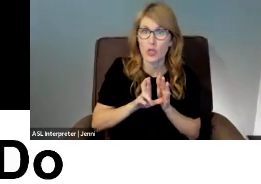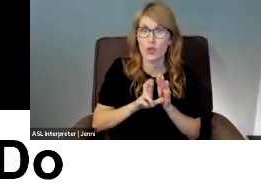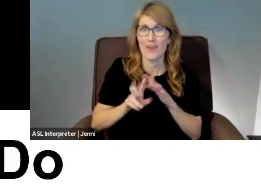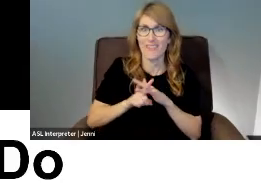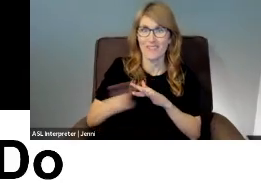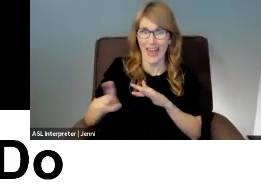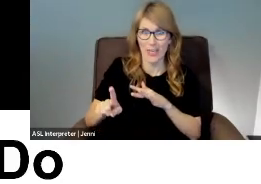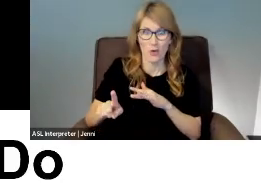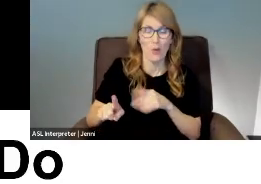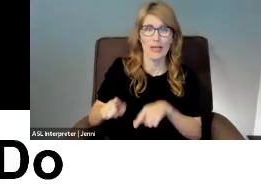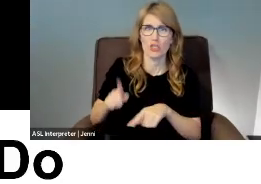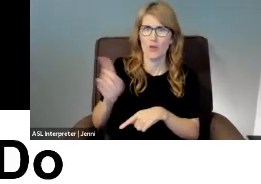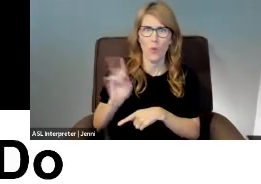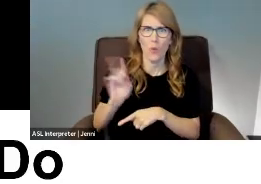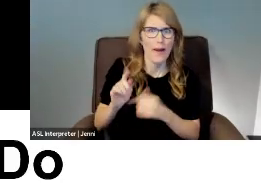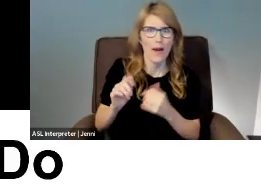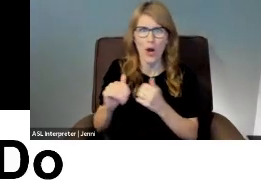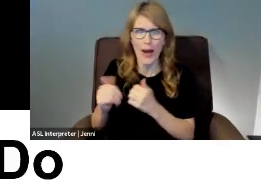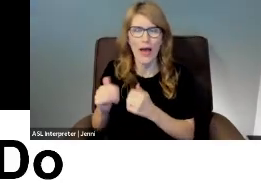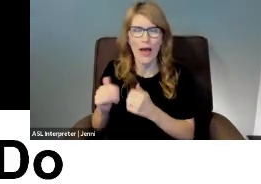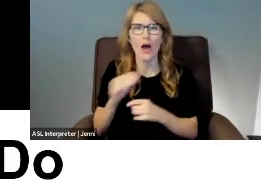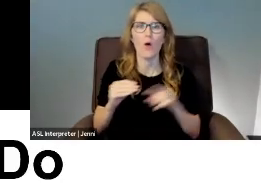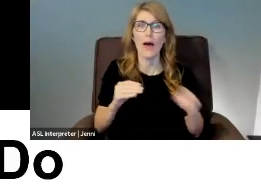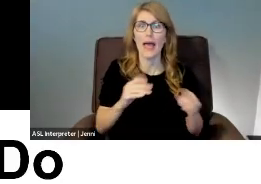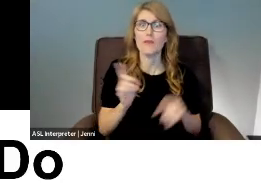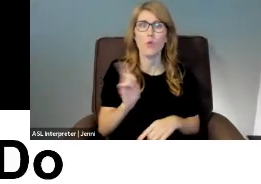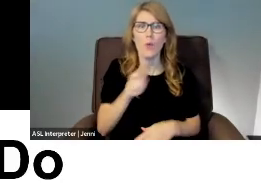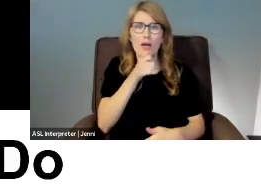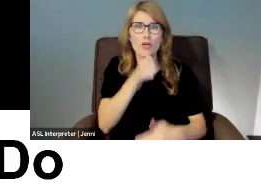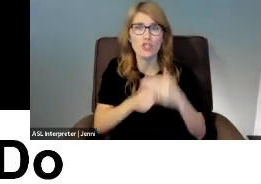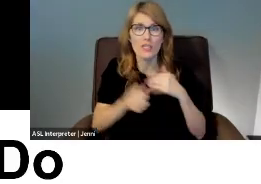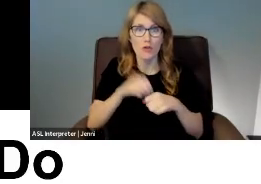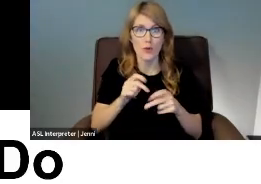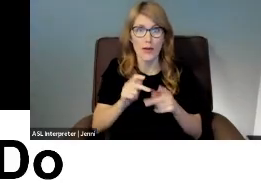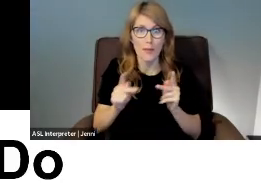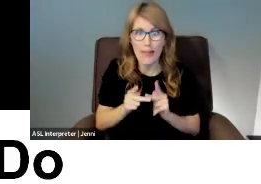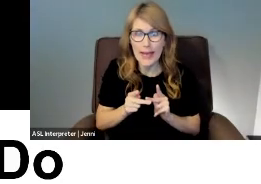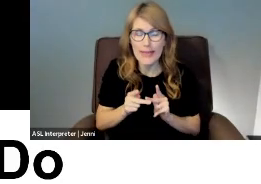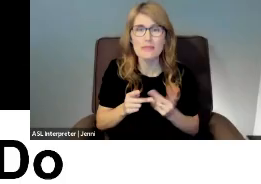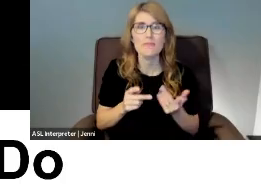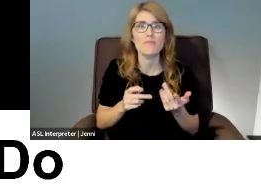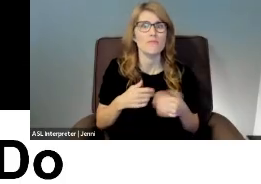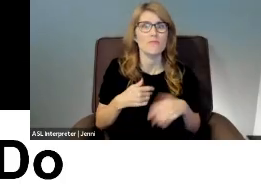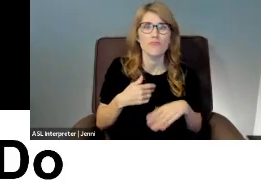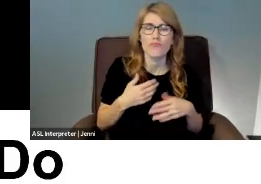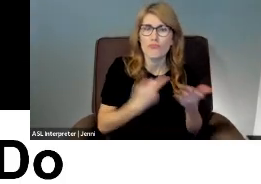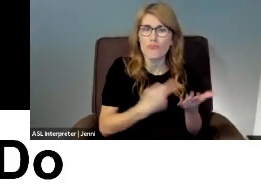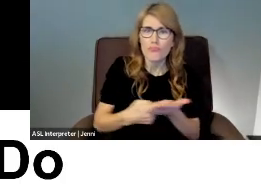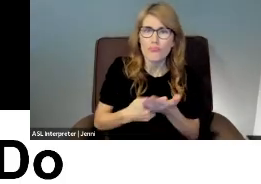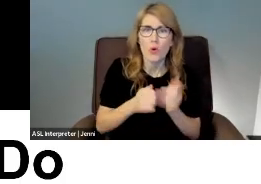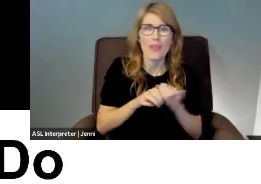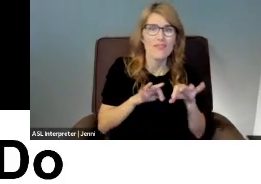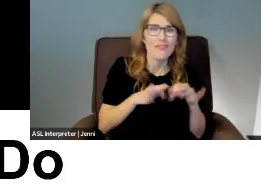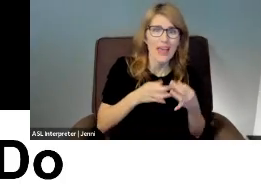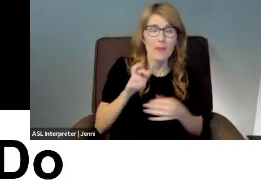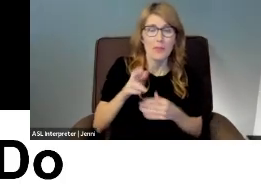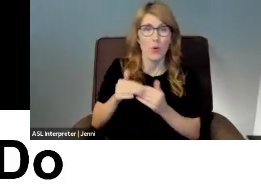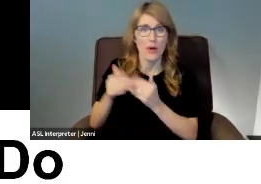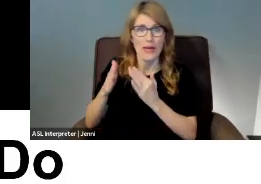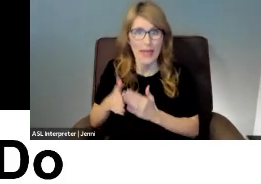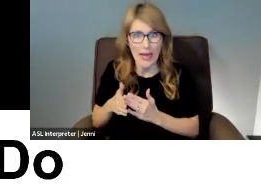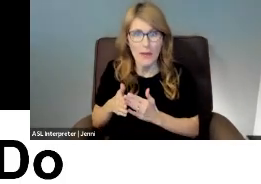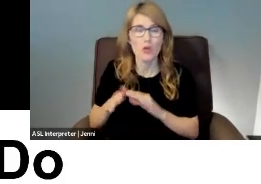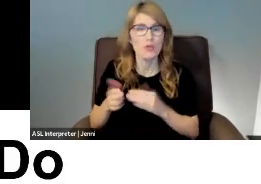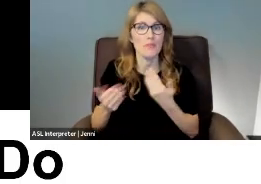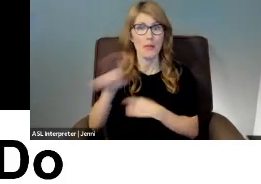in place plans with your family members and neighbors. Come together with any neighbors to see if they can